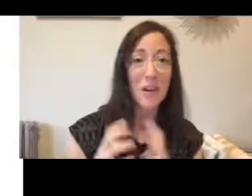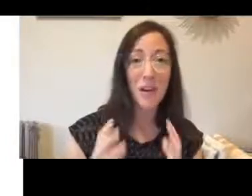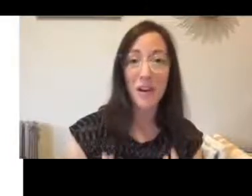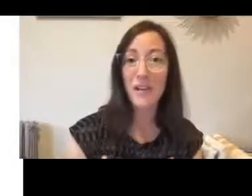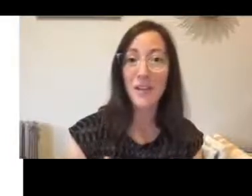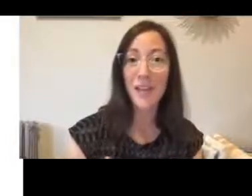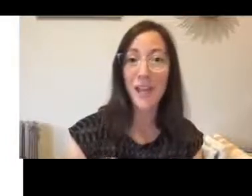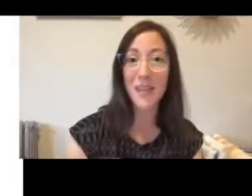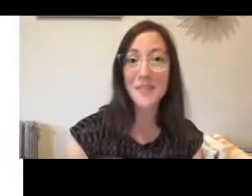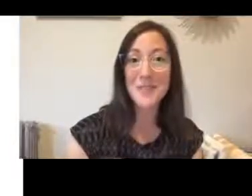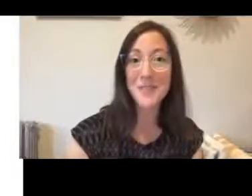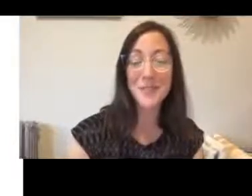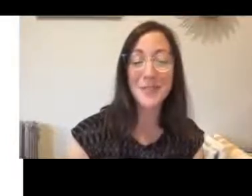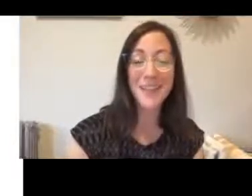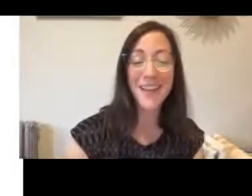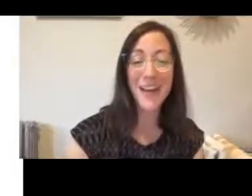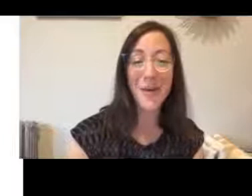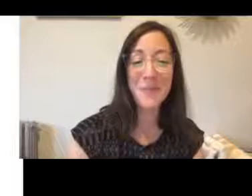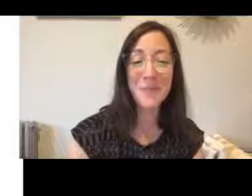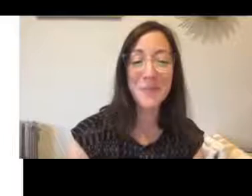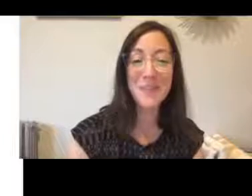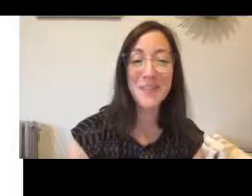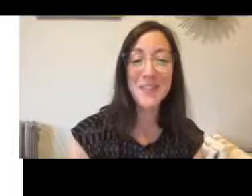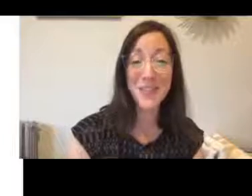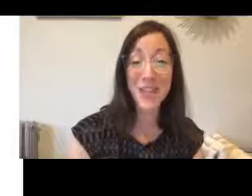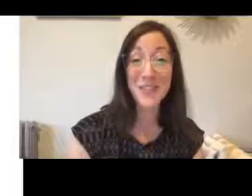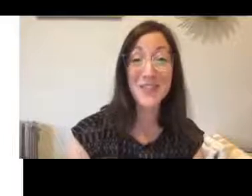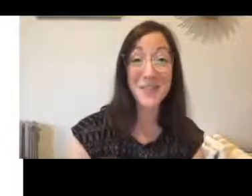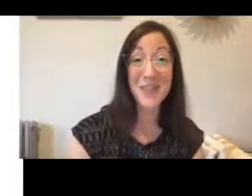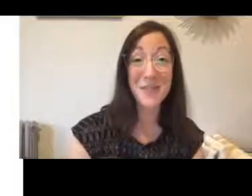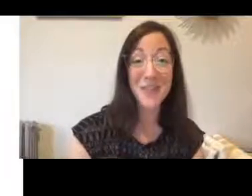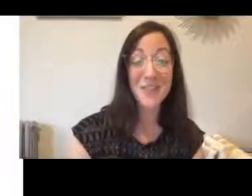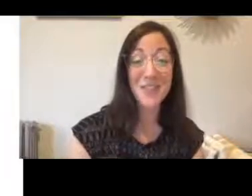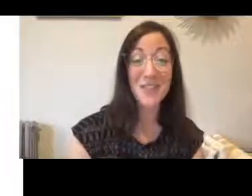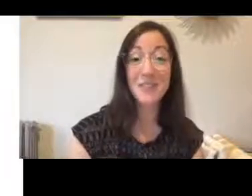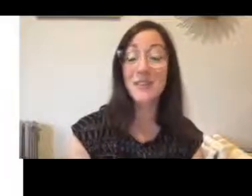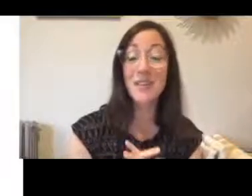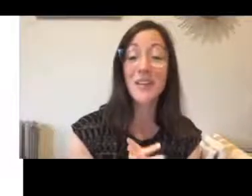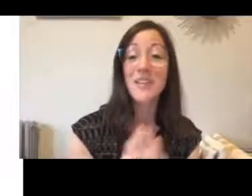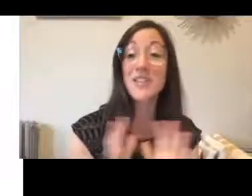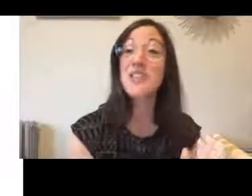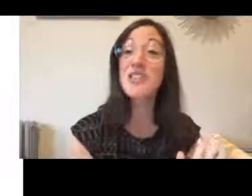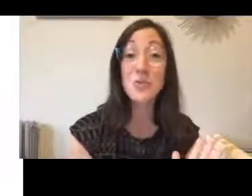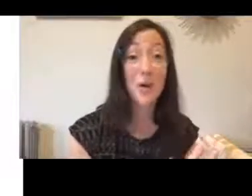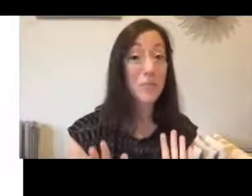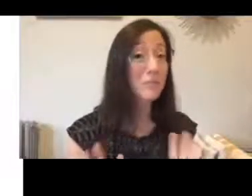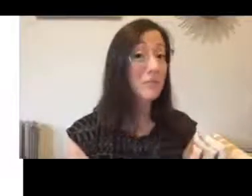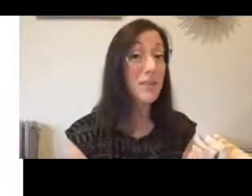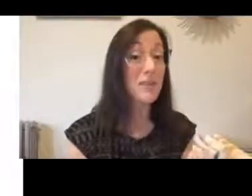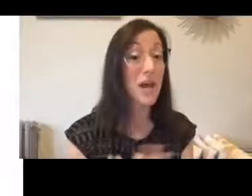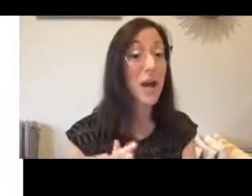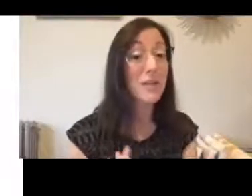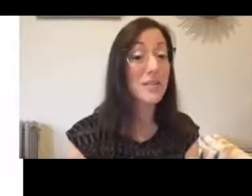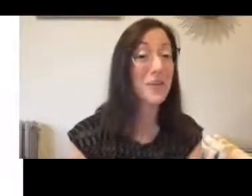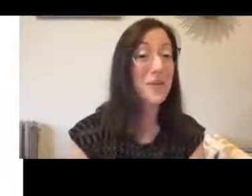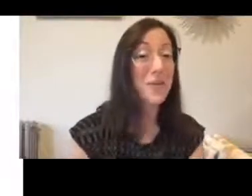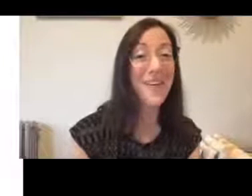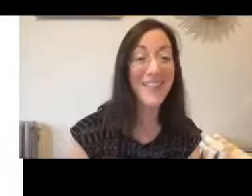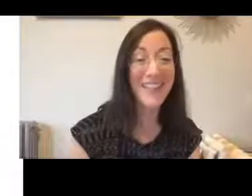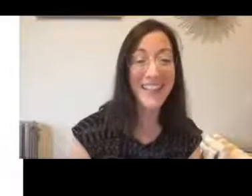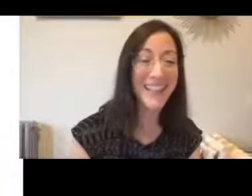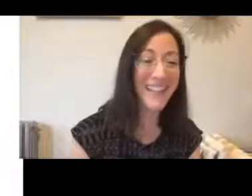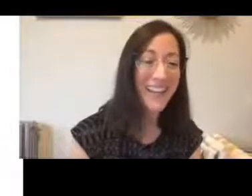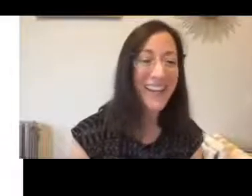we are game to change the name of our center. Suggestions are welcome in the chat box if you